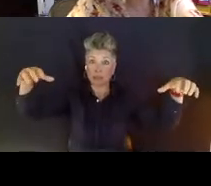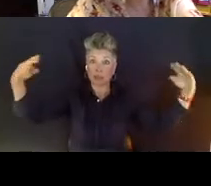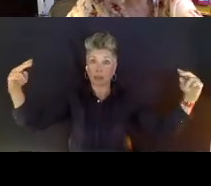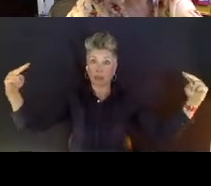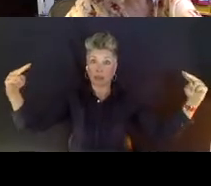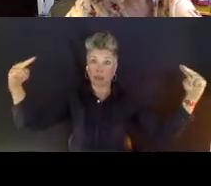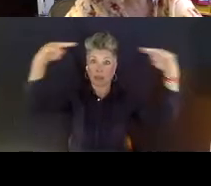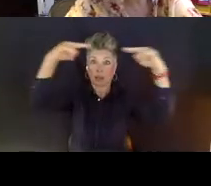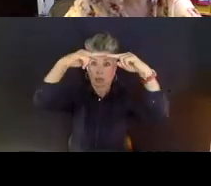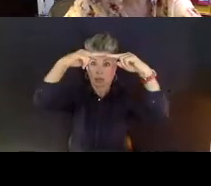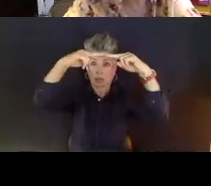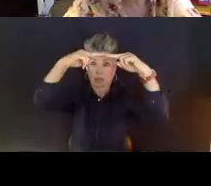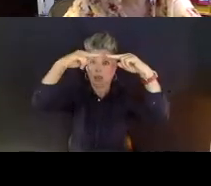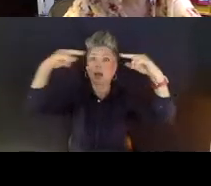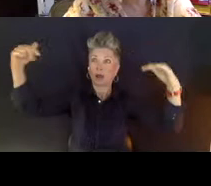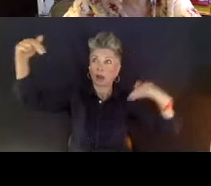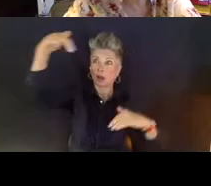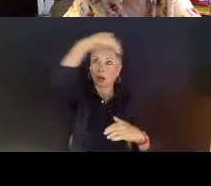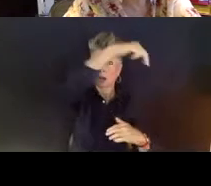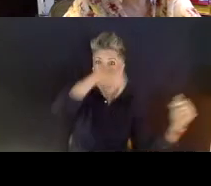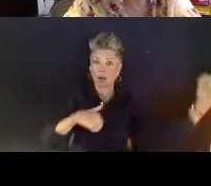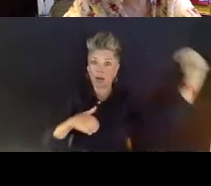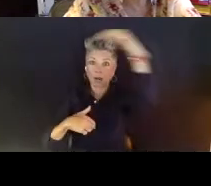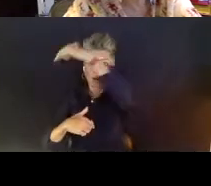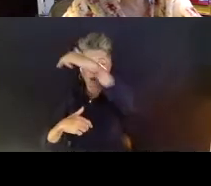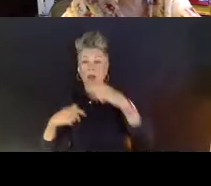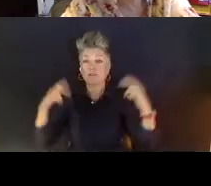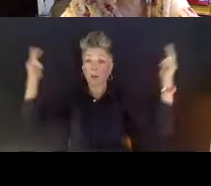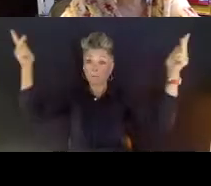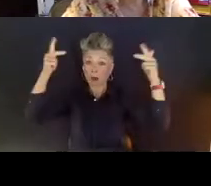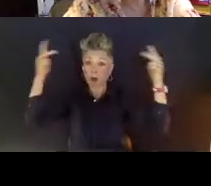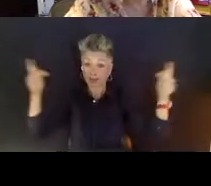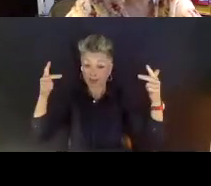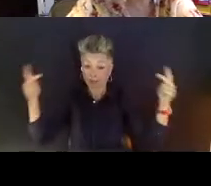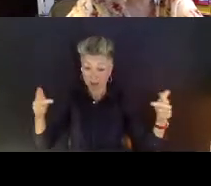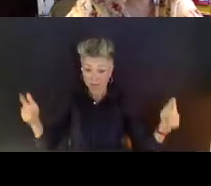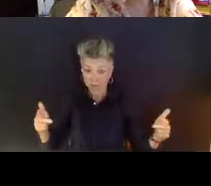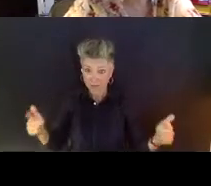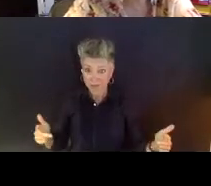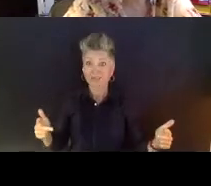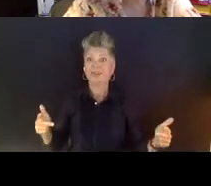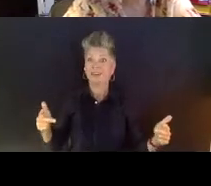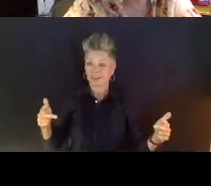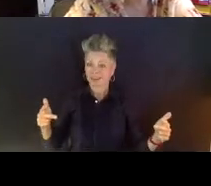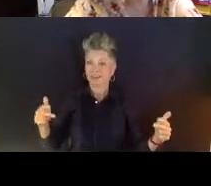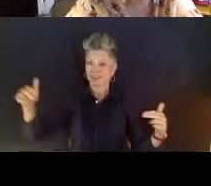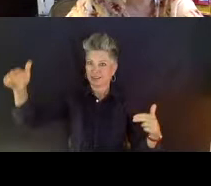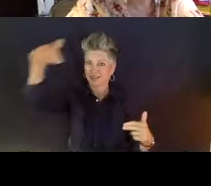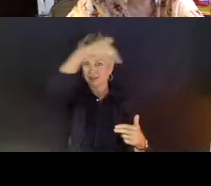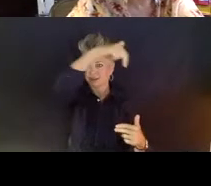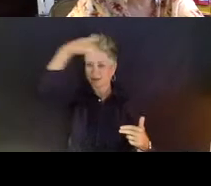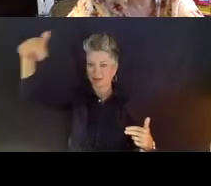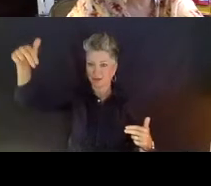pedestrians to go from parking lots into the buildings, into other offices without having to set